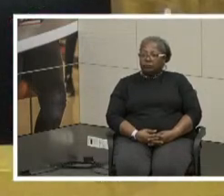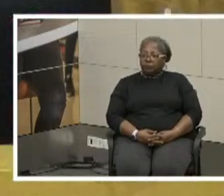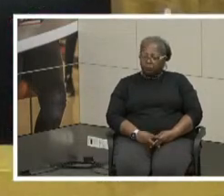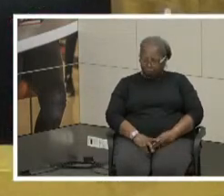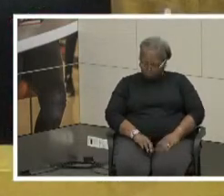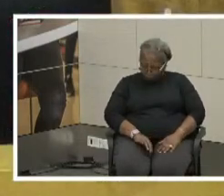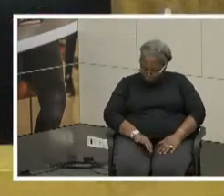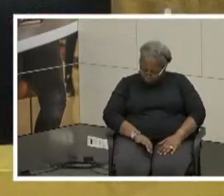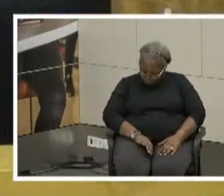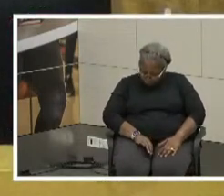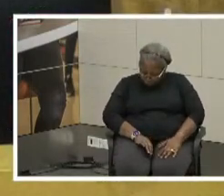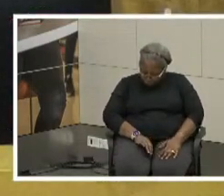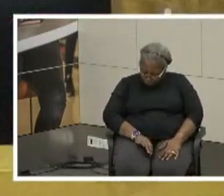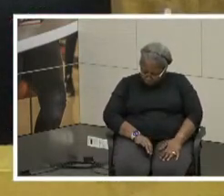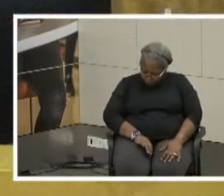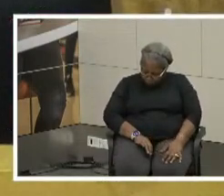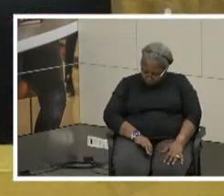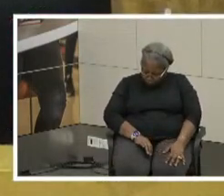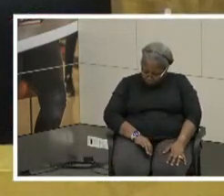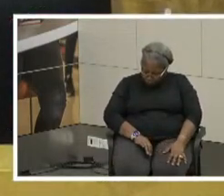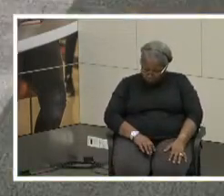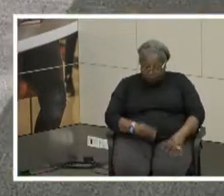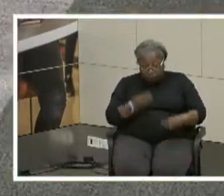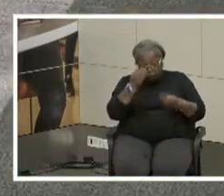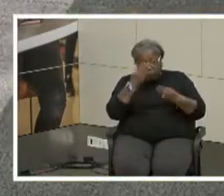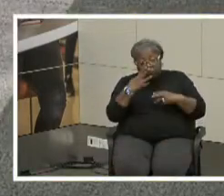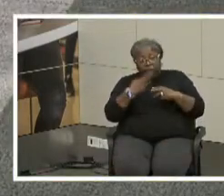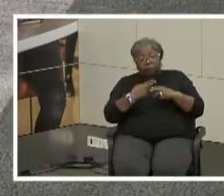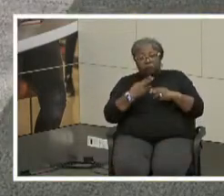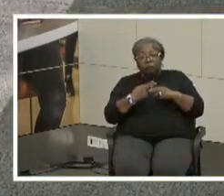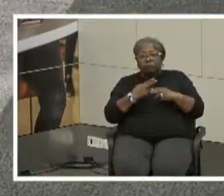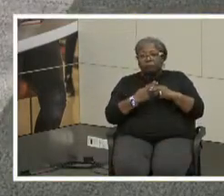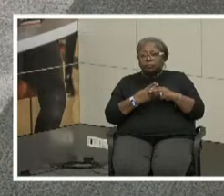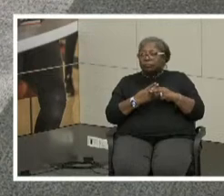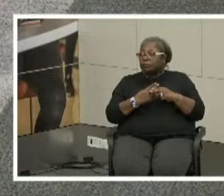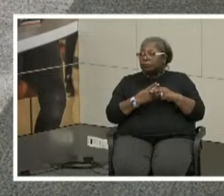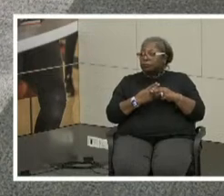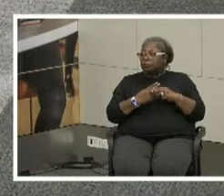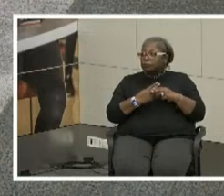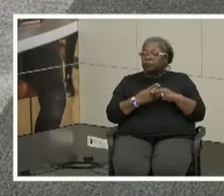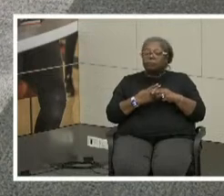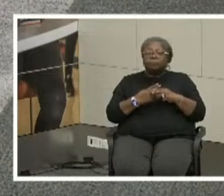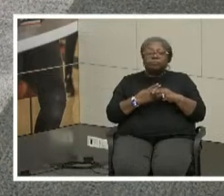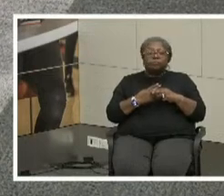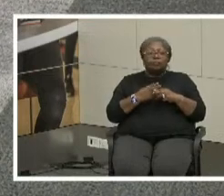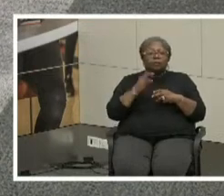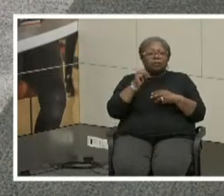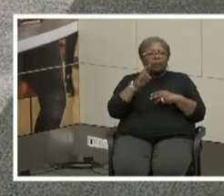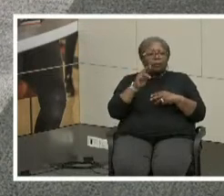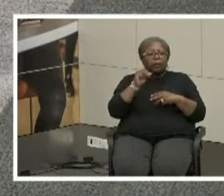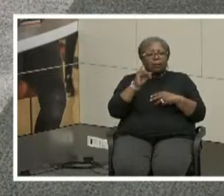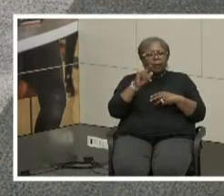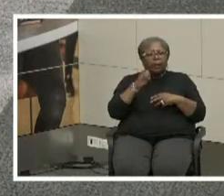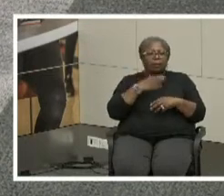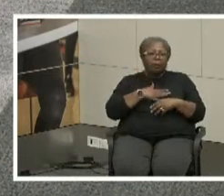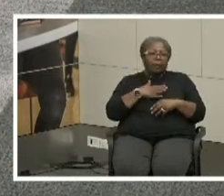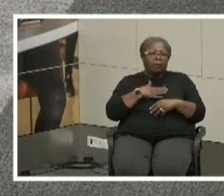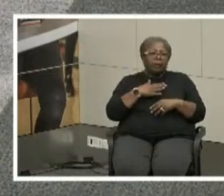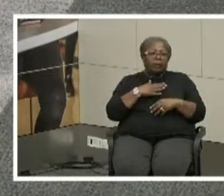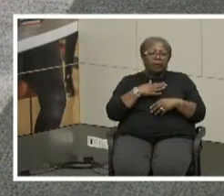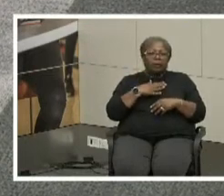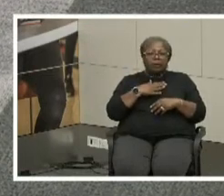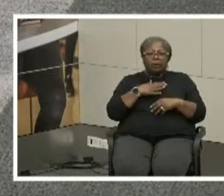you on up and if you can just tell us your name please my name is Bren cab okay go ahead Mr miles we spoke last